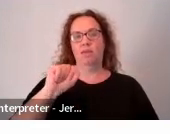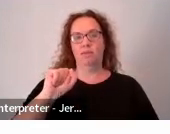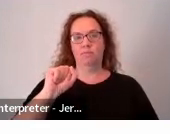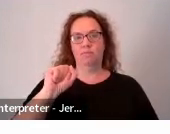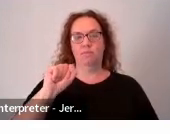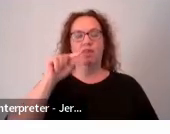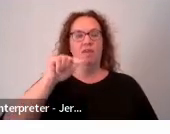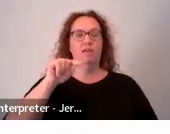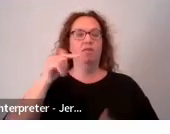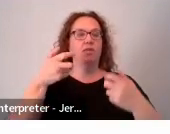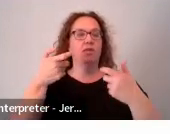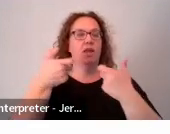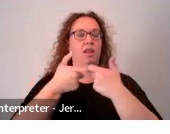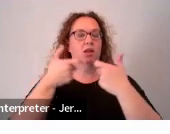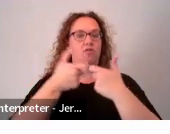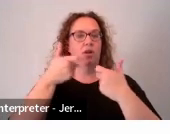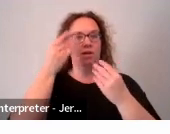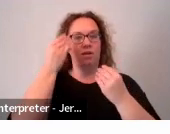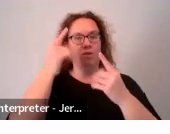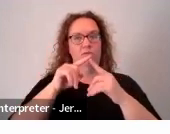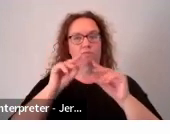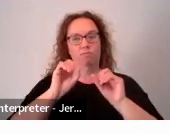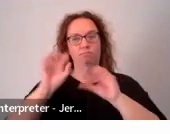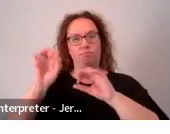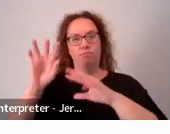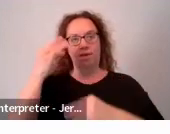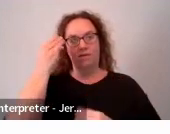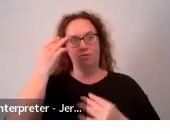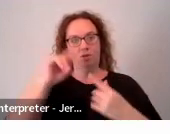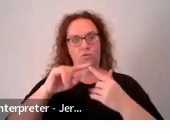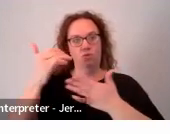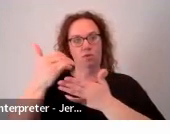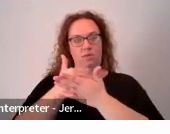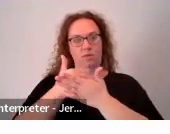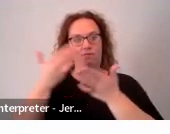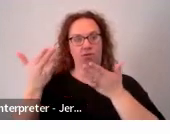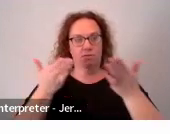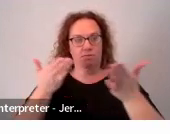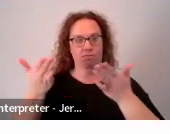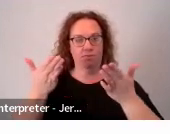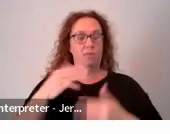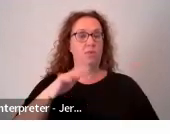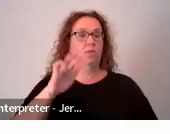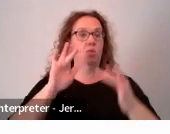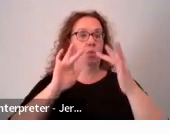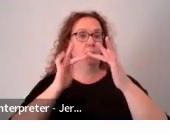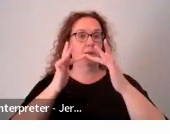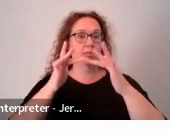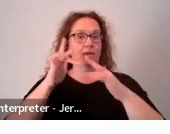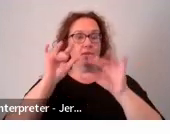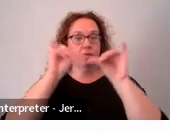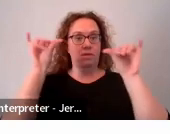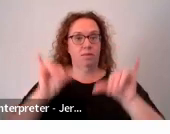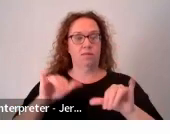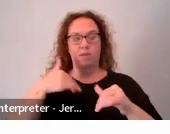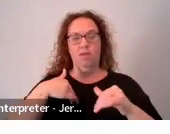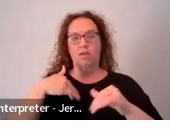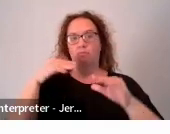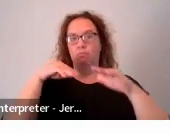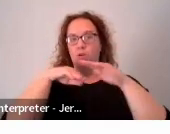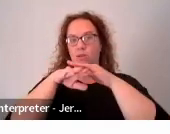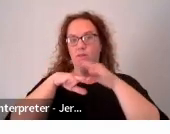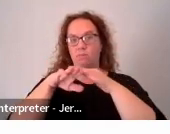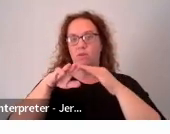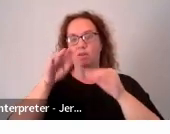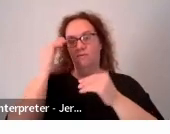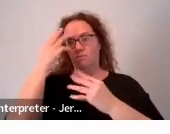the electronic repository for data about participants and received services. The web-based system stores participant assessment and referral